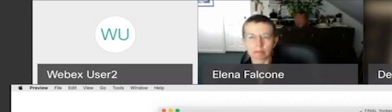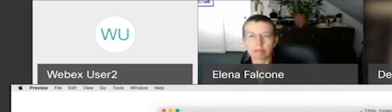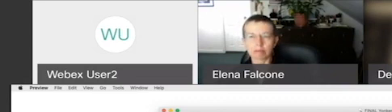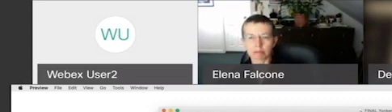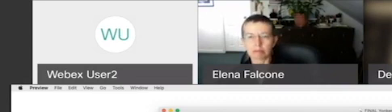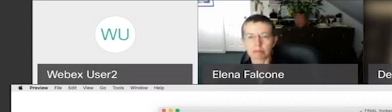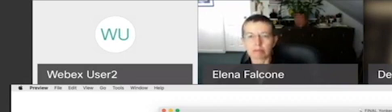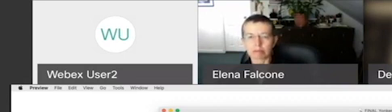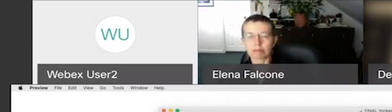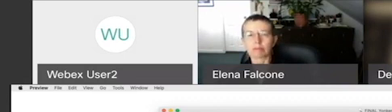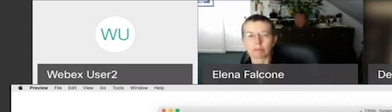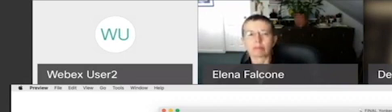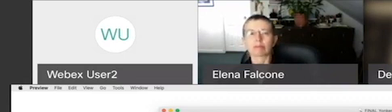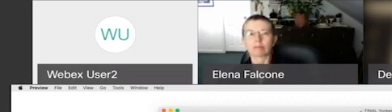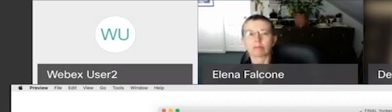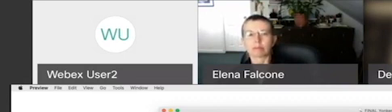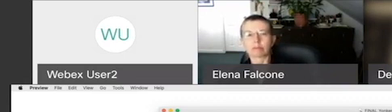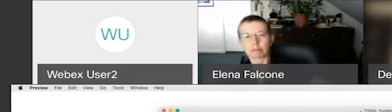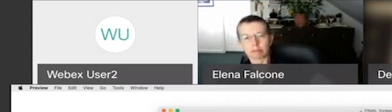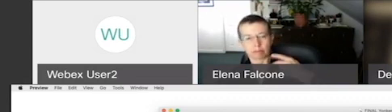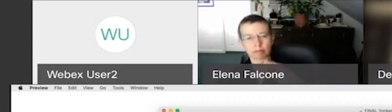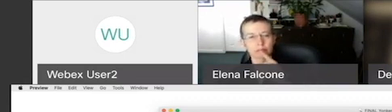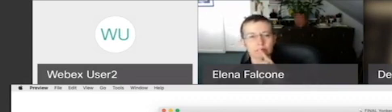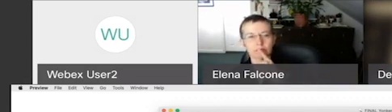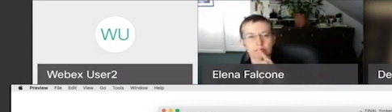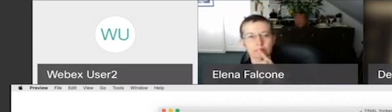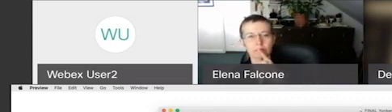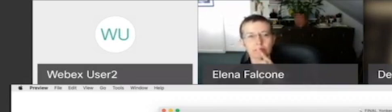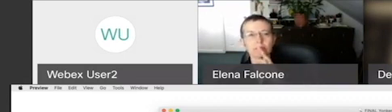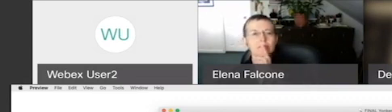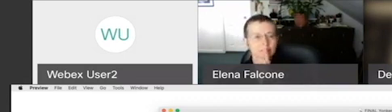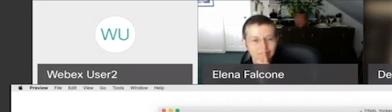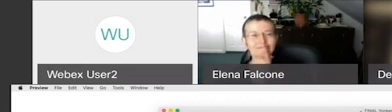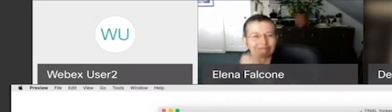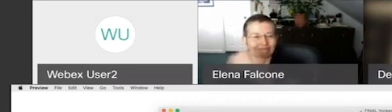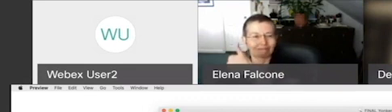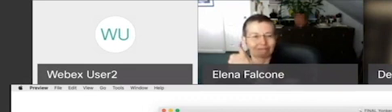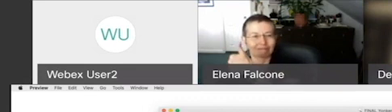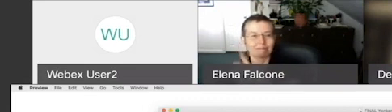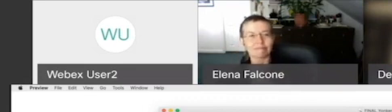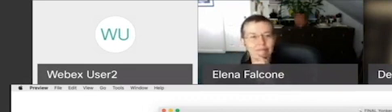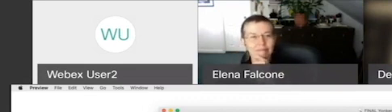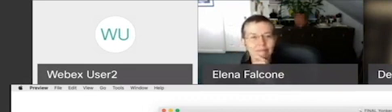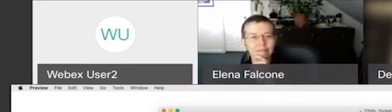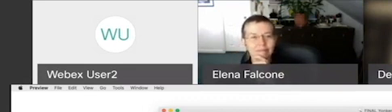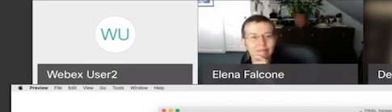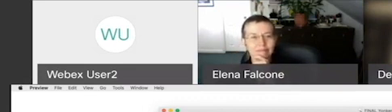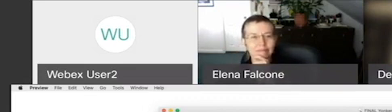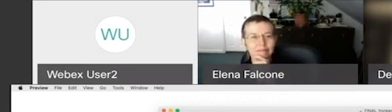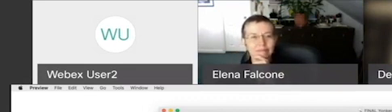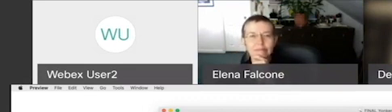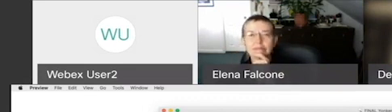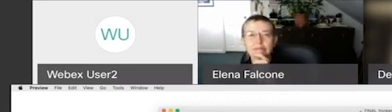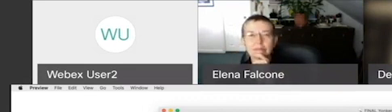become incapacitated. The next slide, please, Elena. The next document that it's so important to have is a healthcare